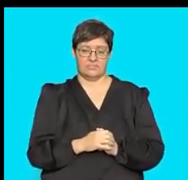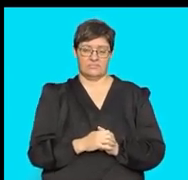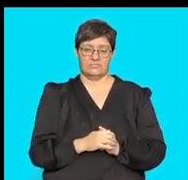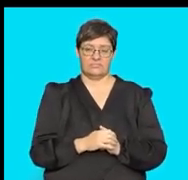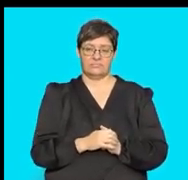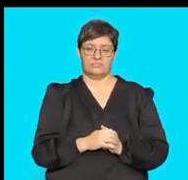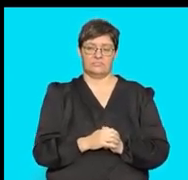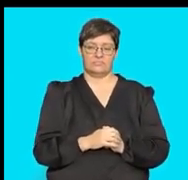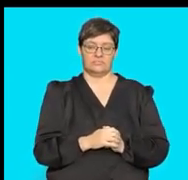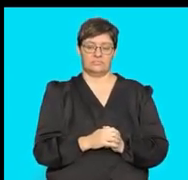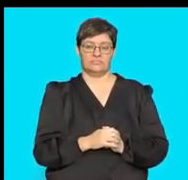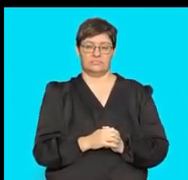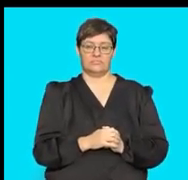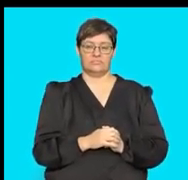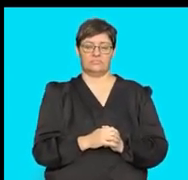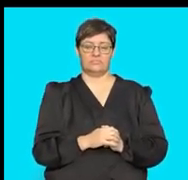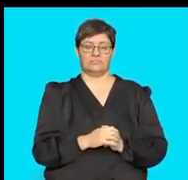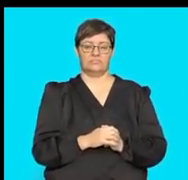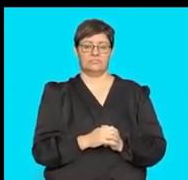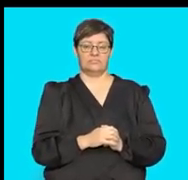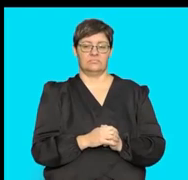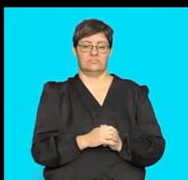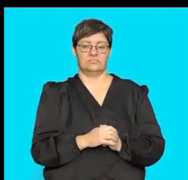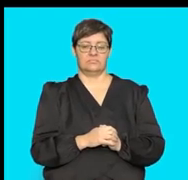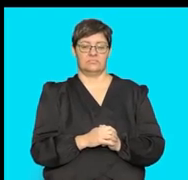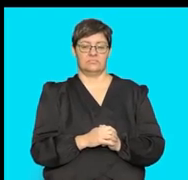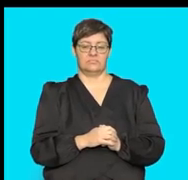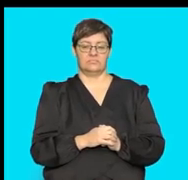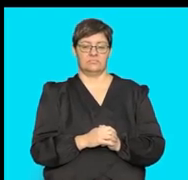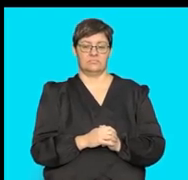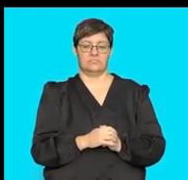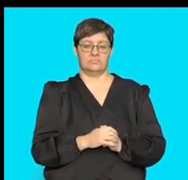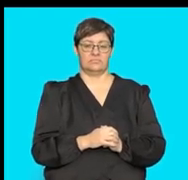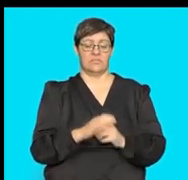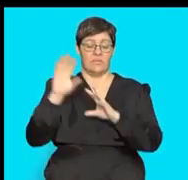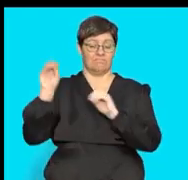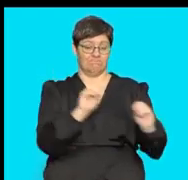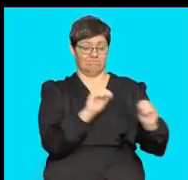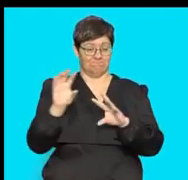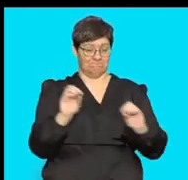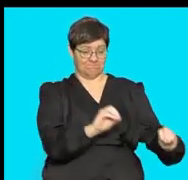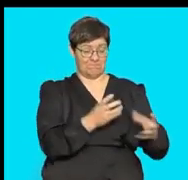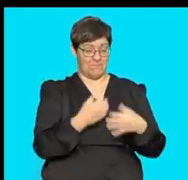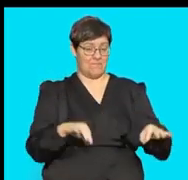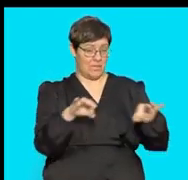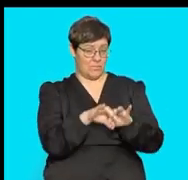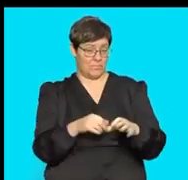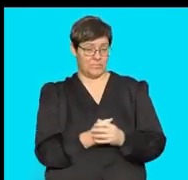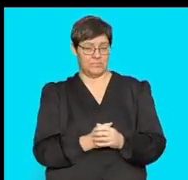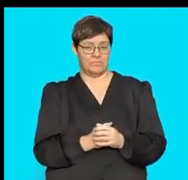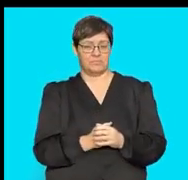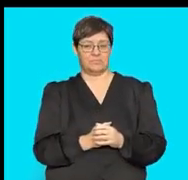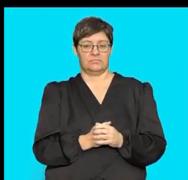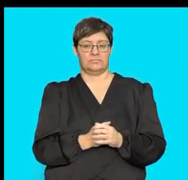C, sine of A. So half B, C, sine of A. Let's substitute the values